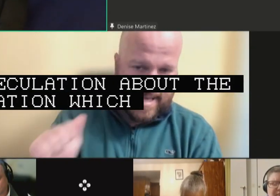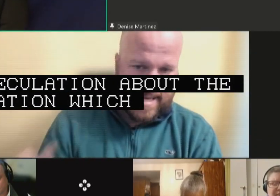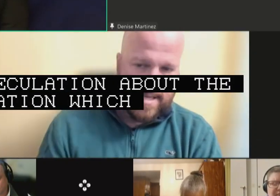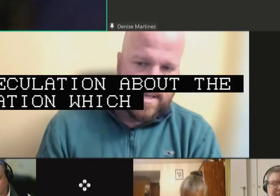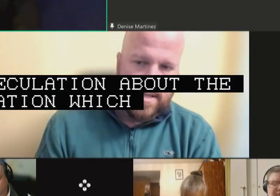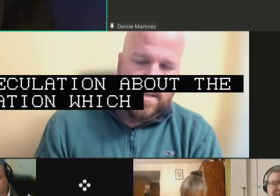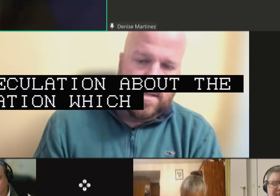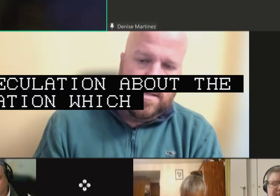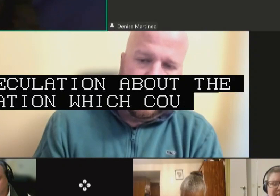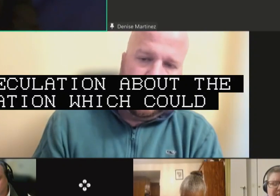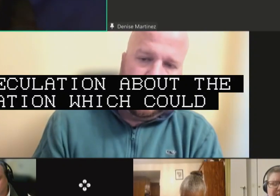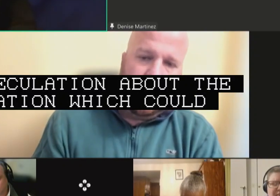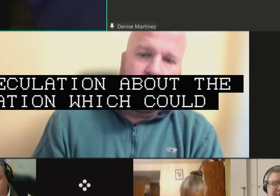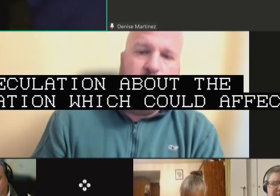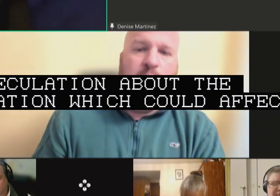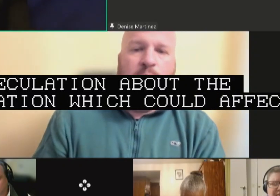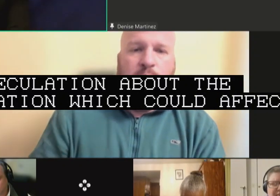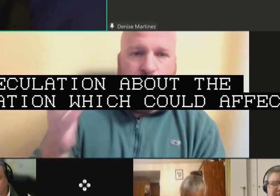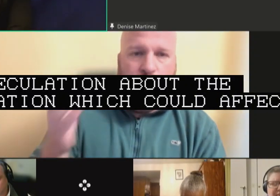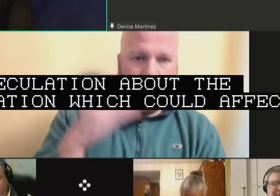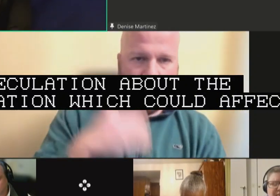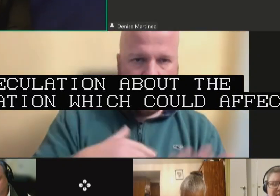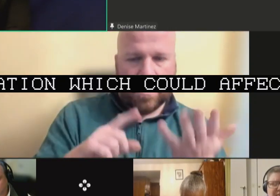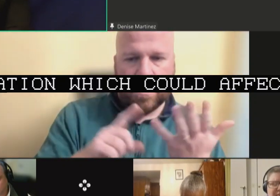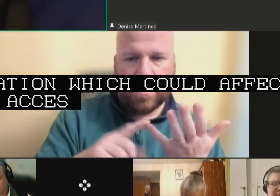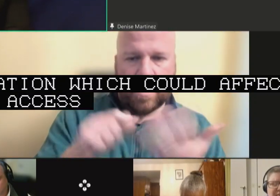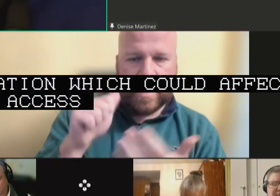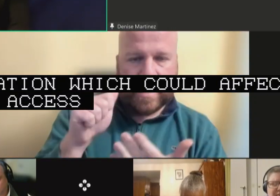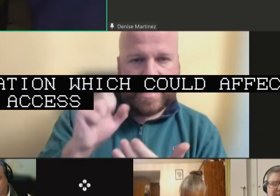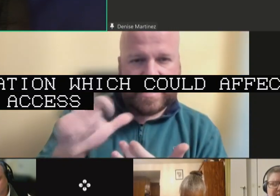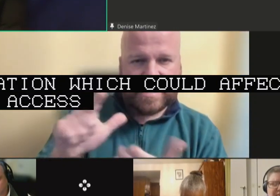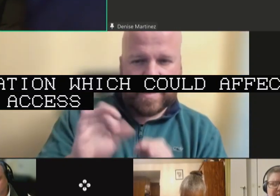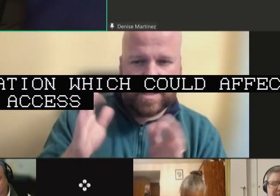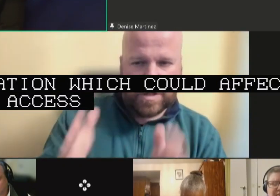standards and the Americans with Disabilities Act.